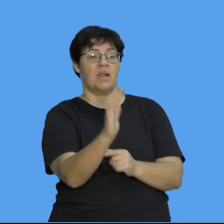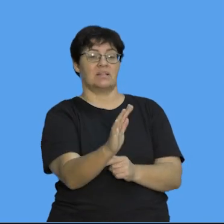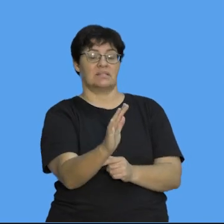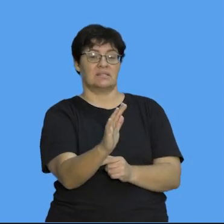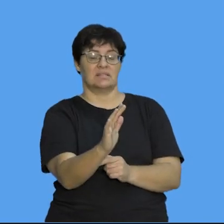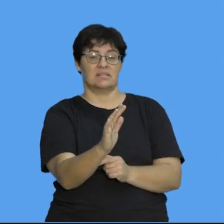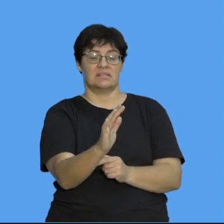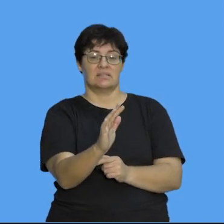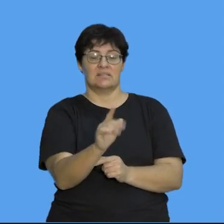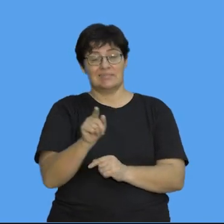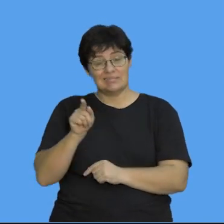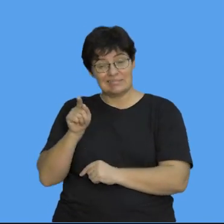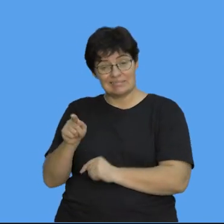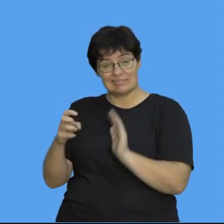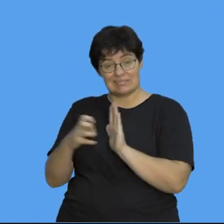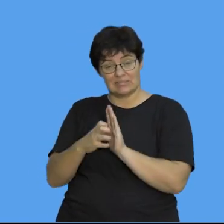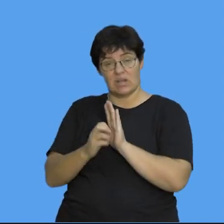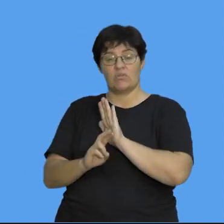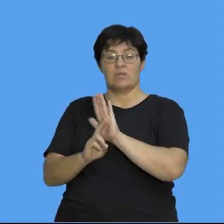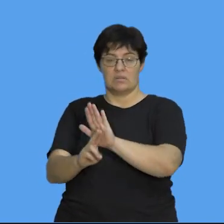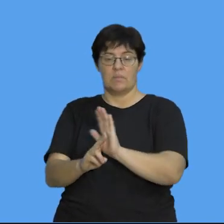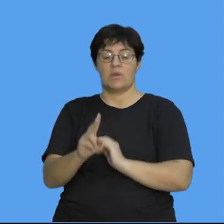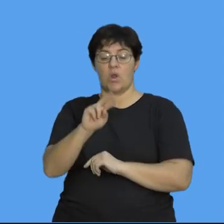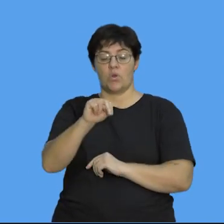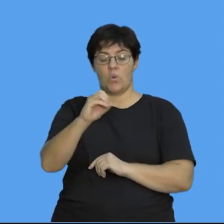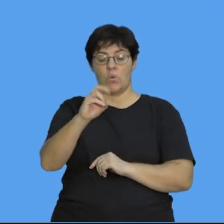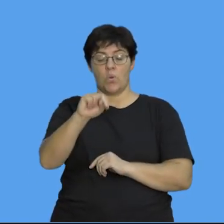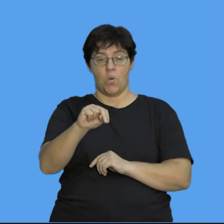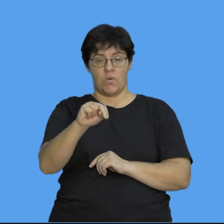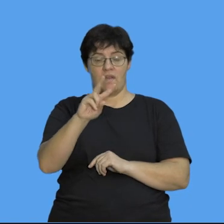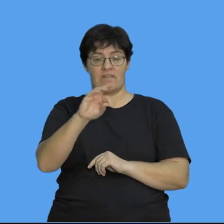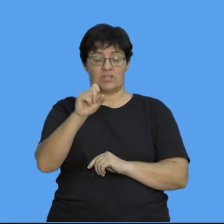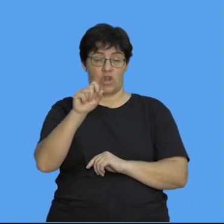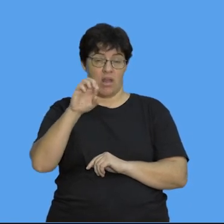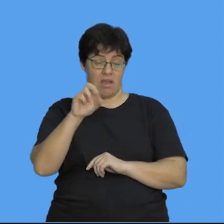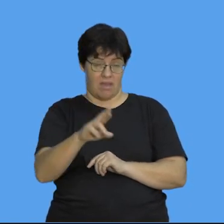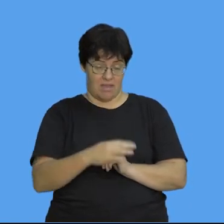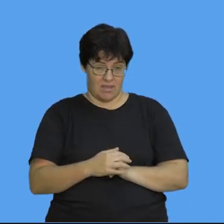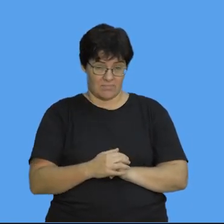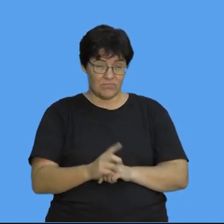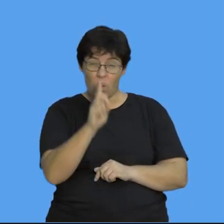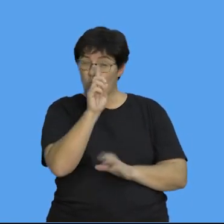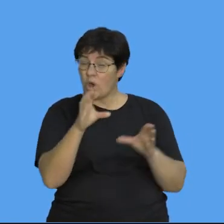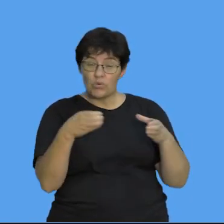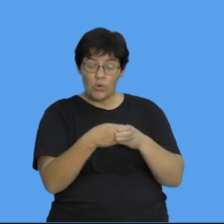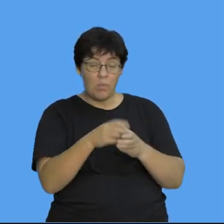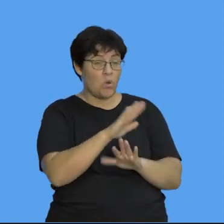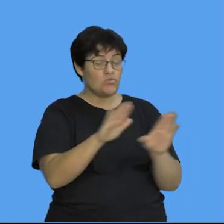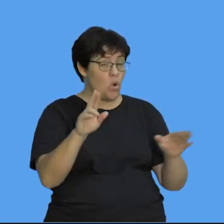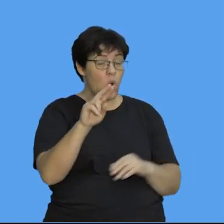plants is represented by non-vascular? Right, so the only group that